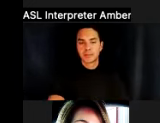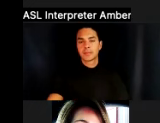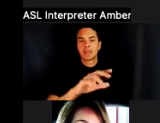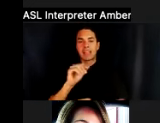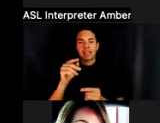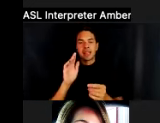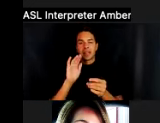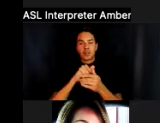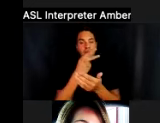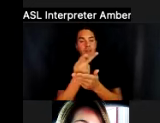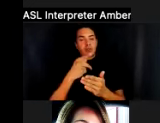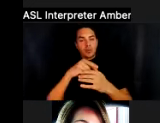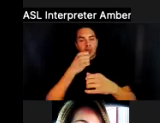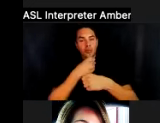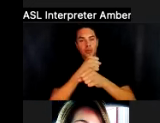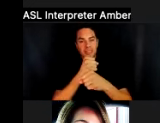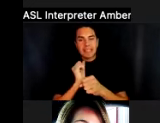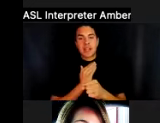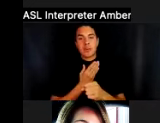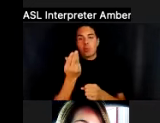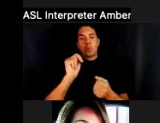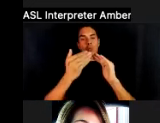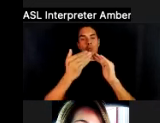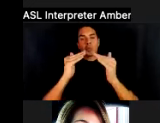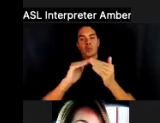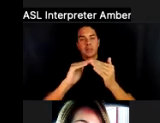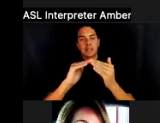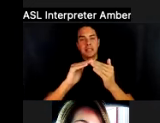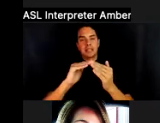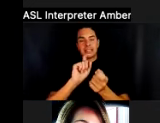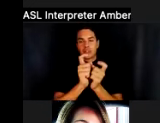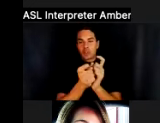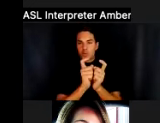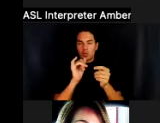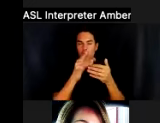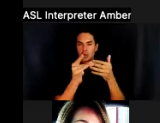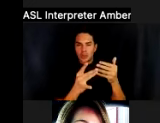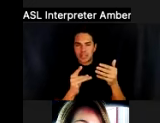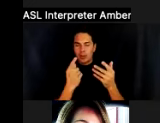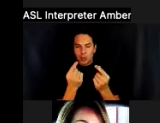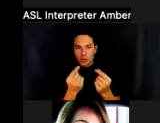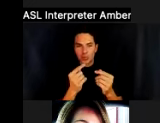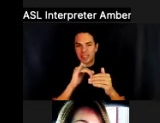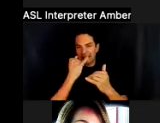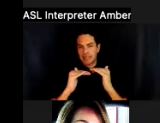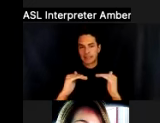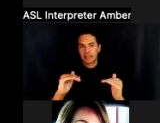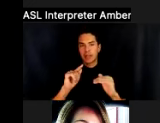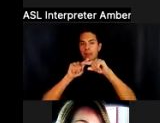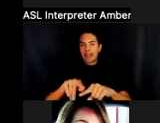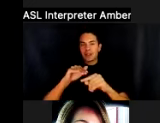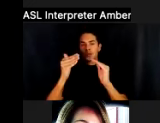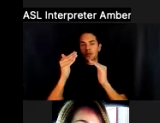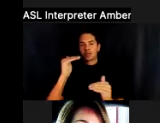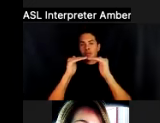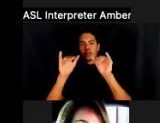accountability. So yeah, the system is faulty. Carrie, you highlighted that perfectly, right? And so how do we change this, right?